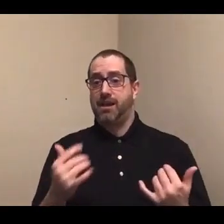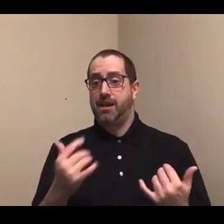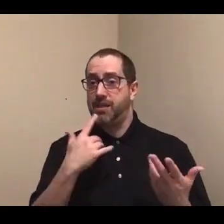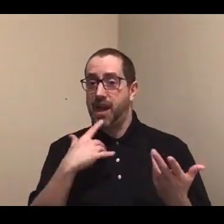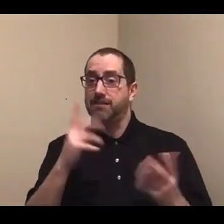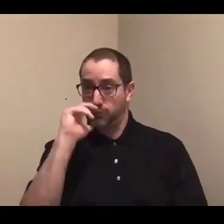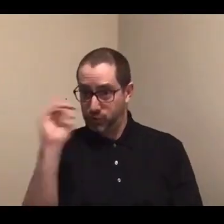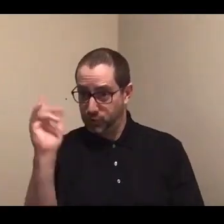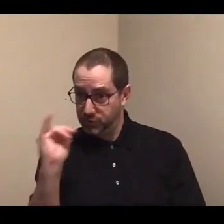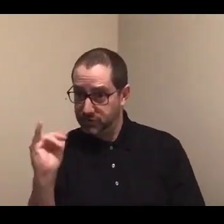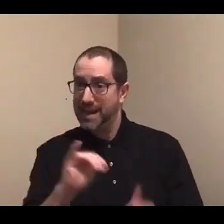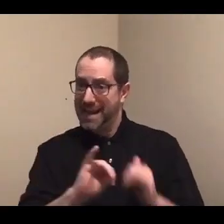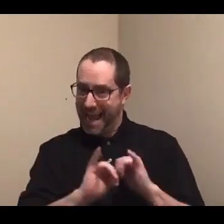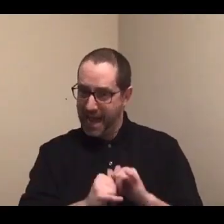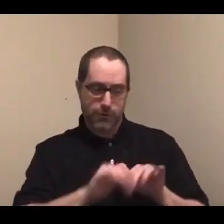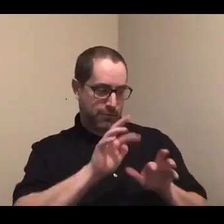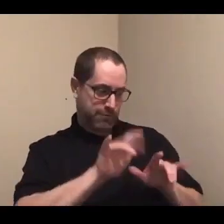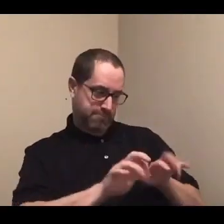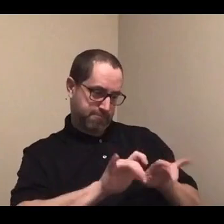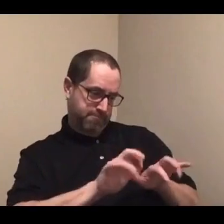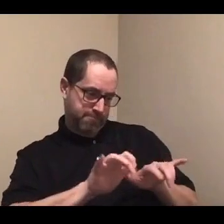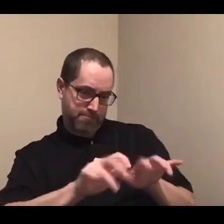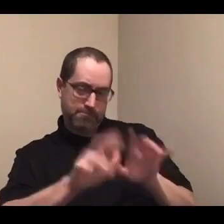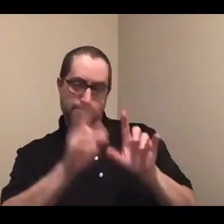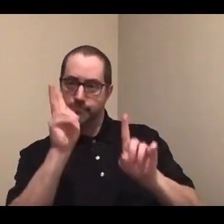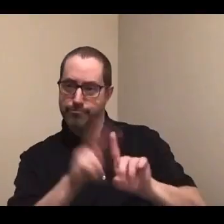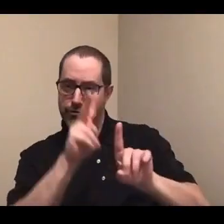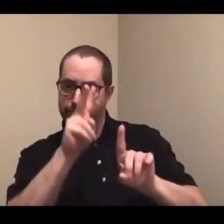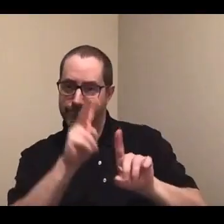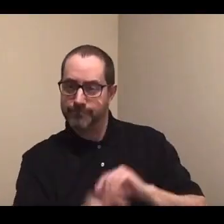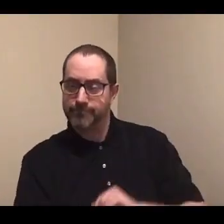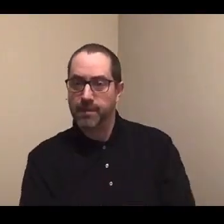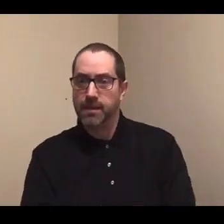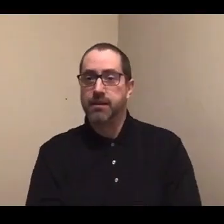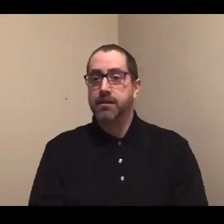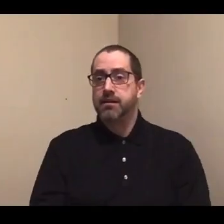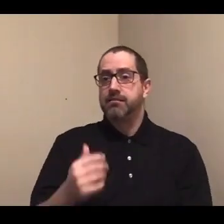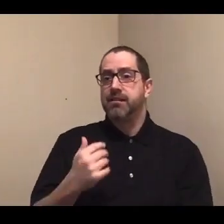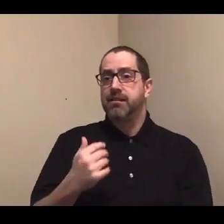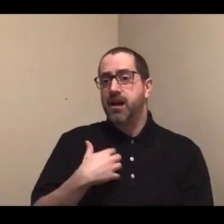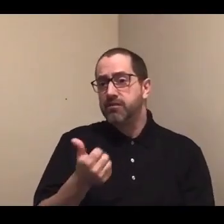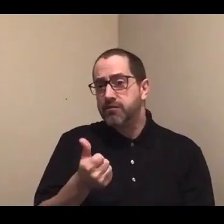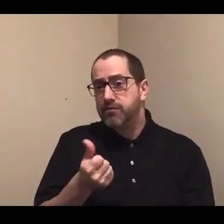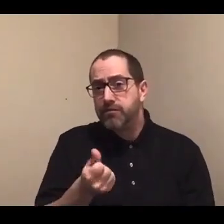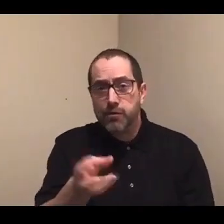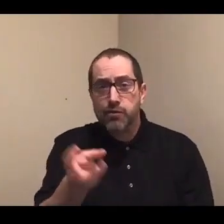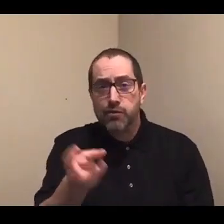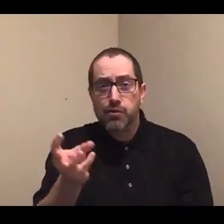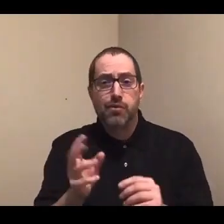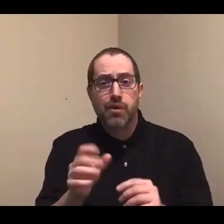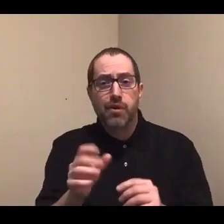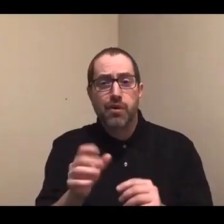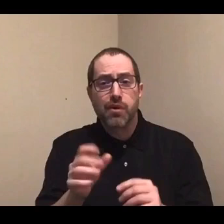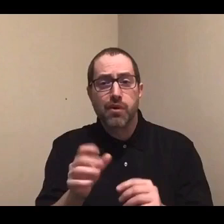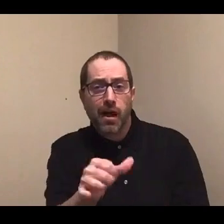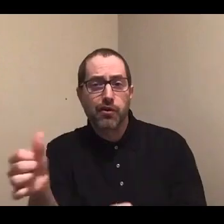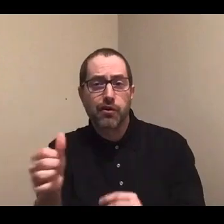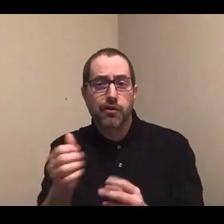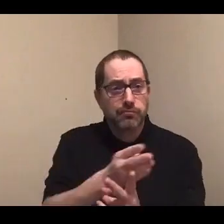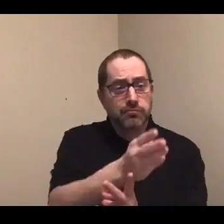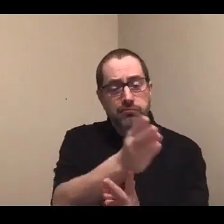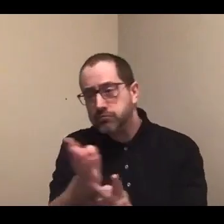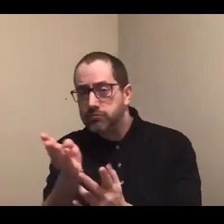for the SHA patient booking system. I did show you a few extra pieces today, which took a little bit of extra time. However, the